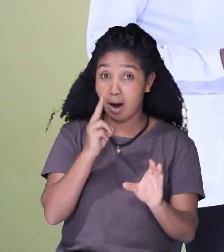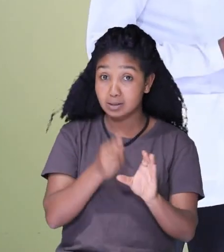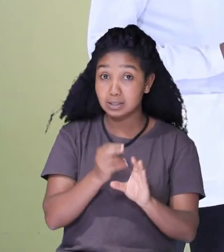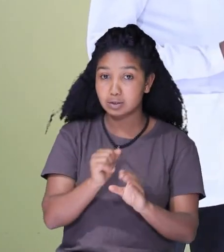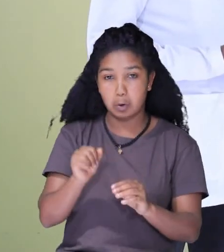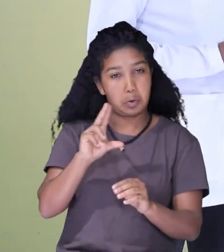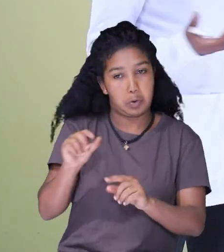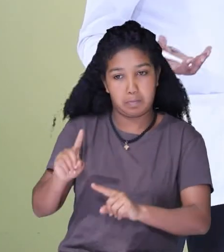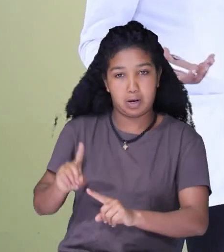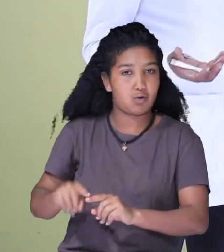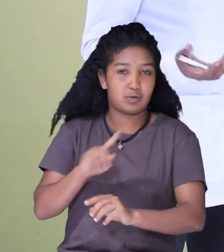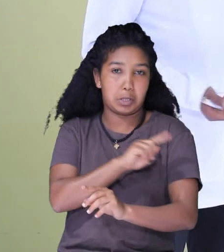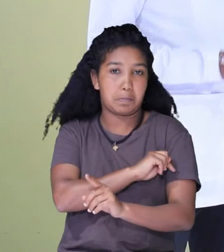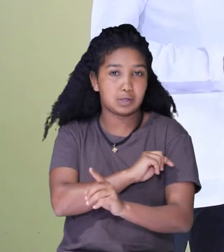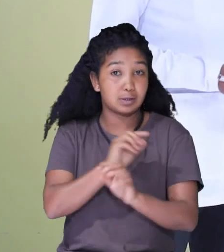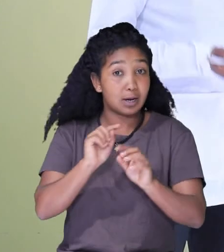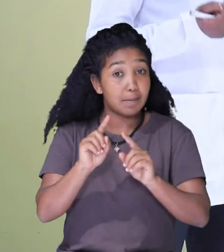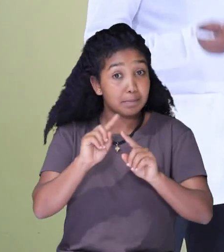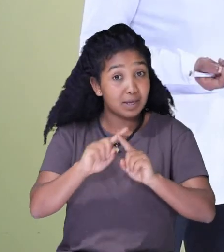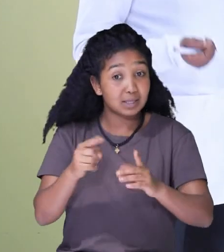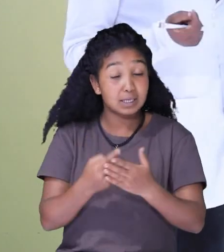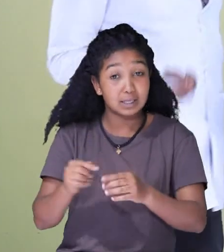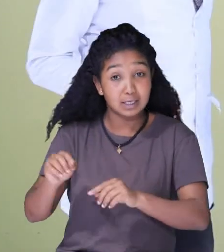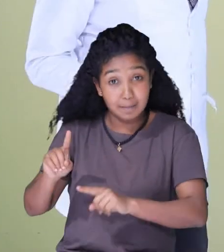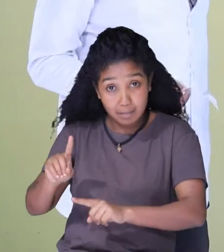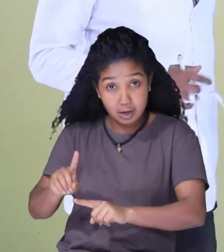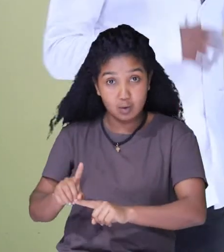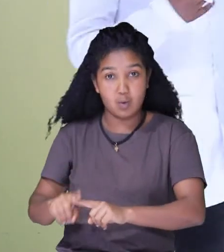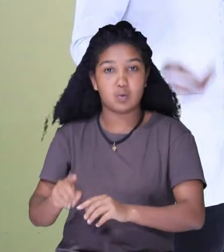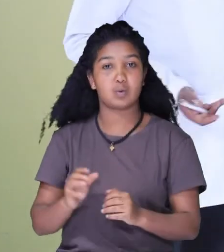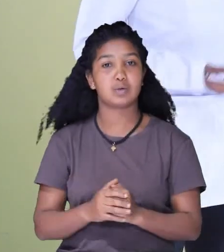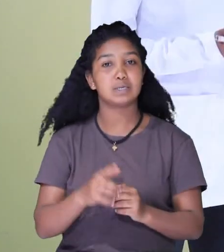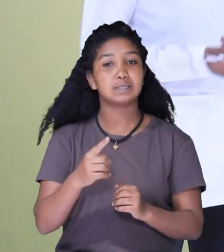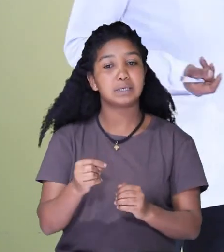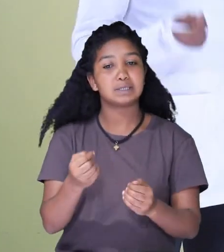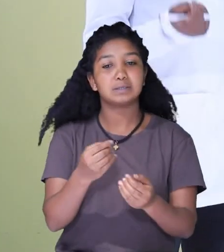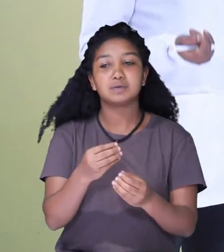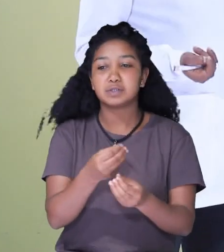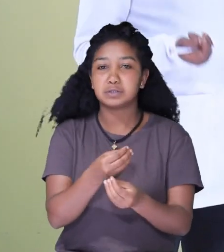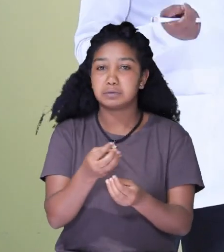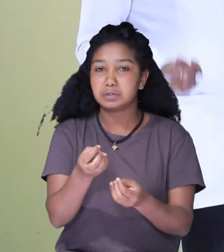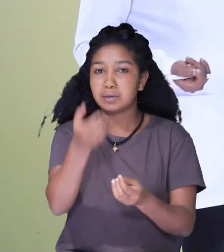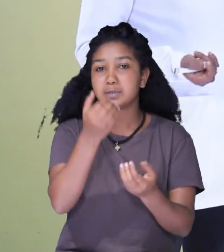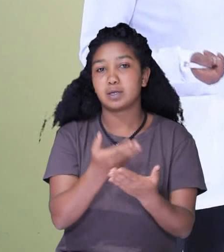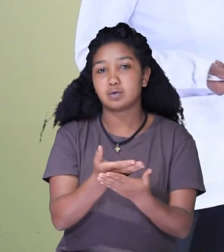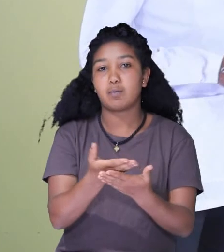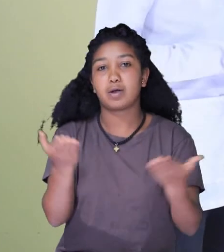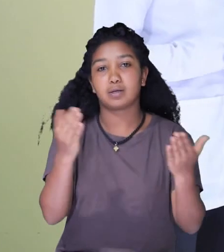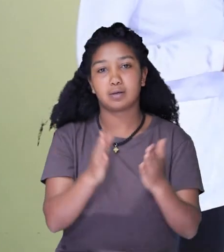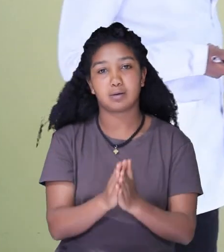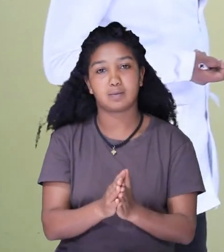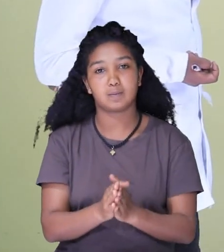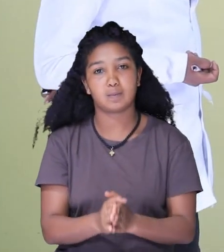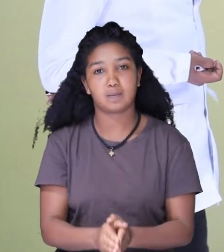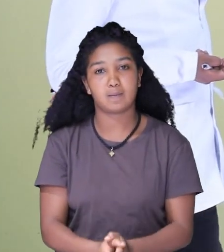not depend on the temperature, but it is depend on the substance, particles of the substance.